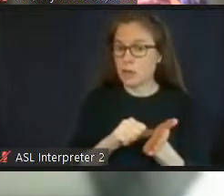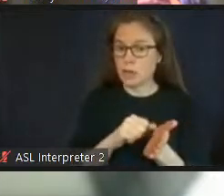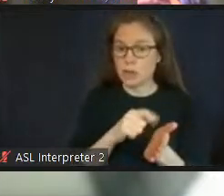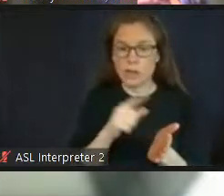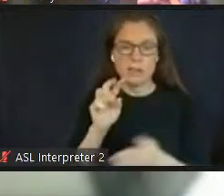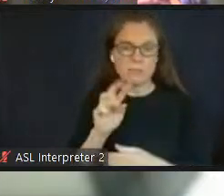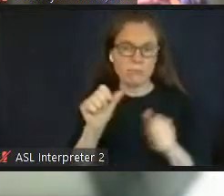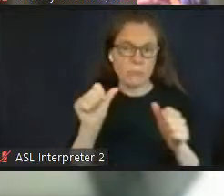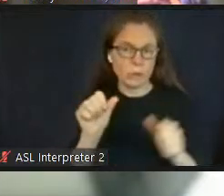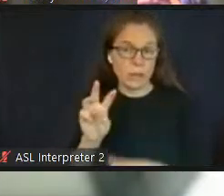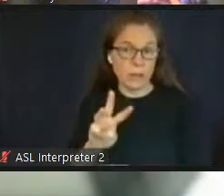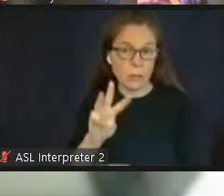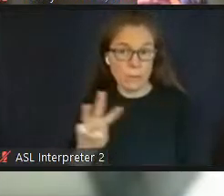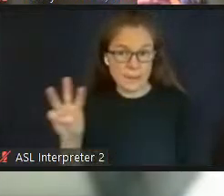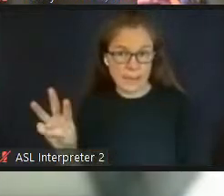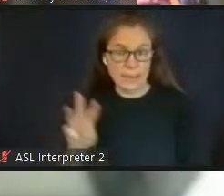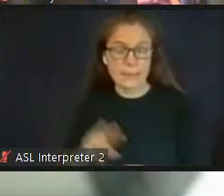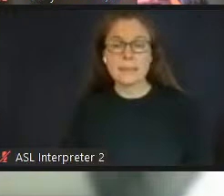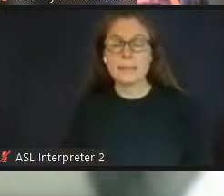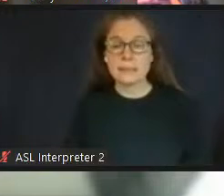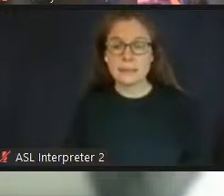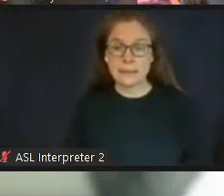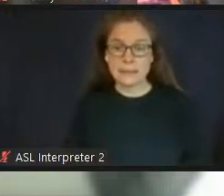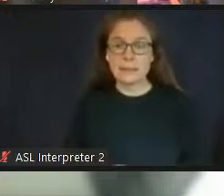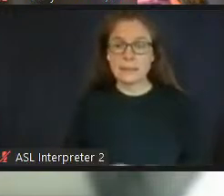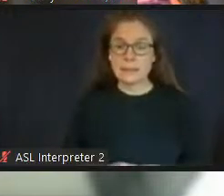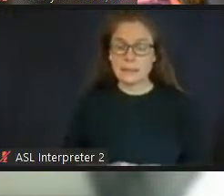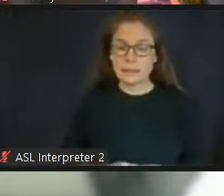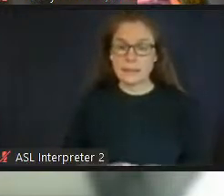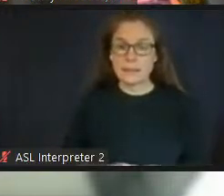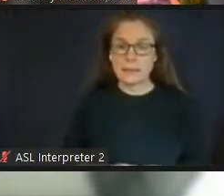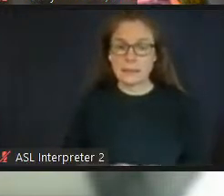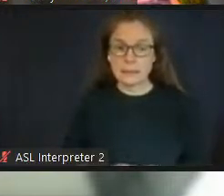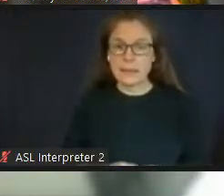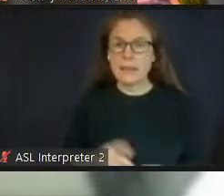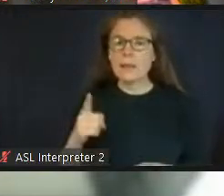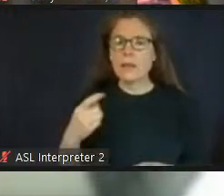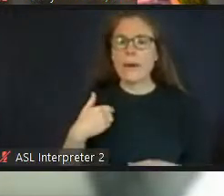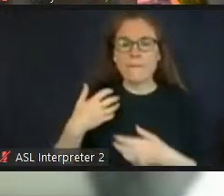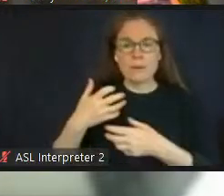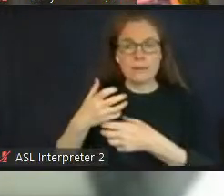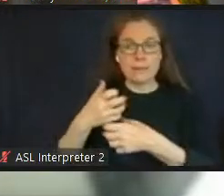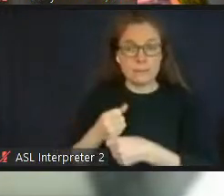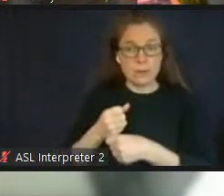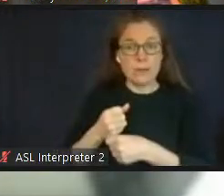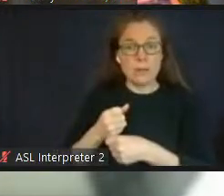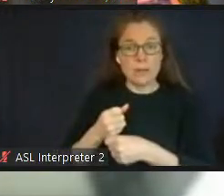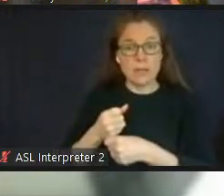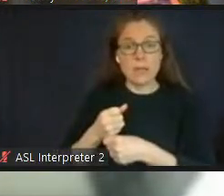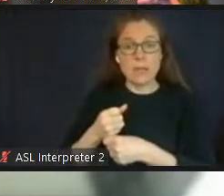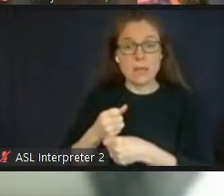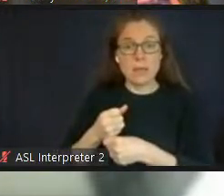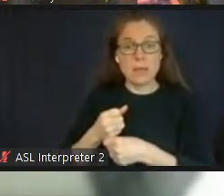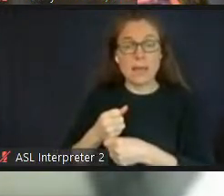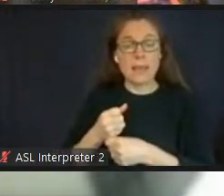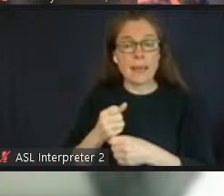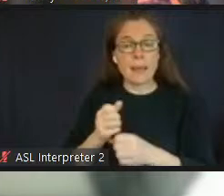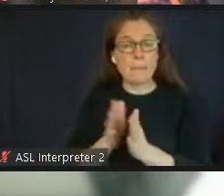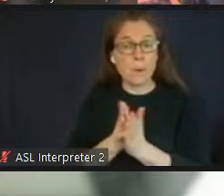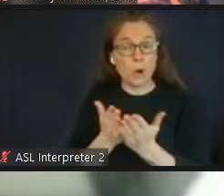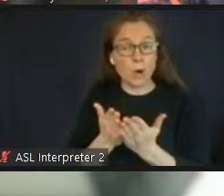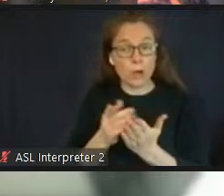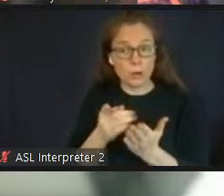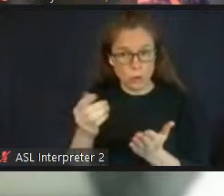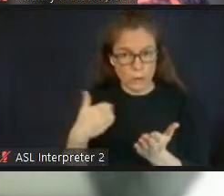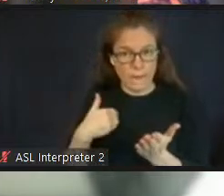website, is included. There's a summary in the budget book that you all